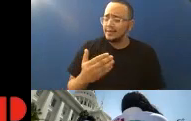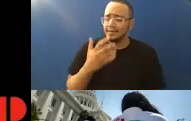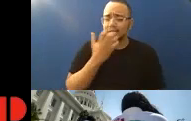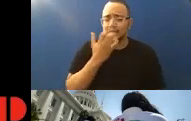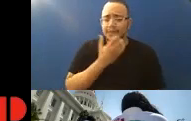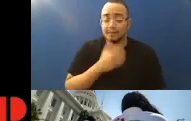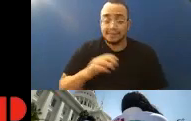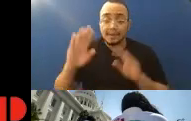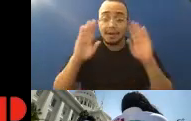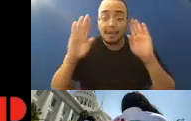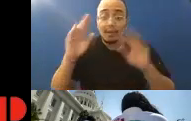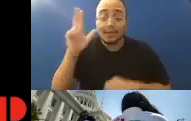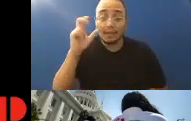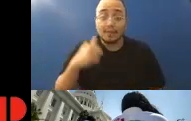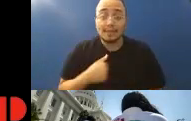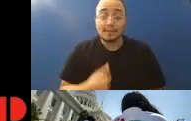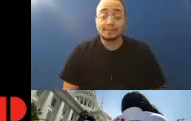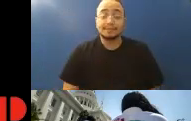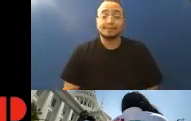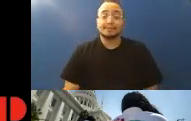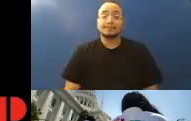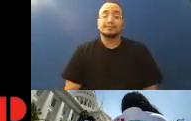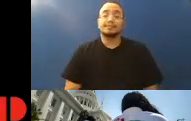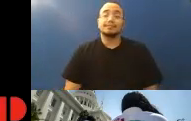Hello, can you hear me? Yeah, we can hear you.